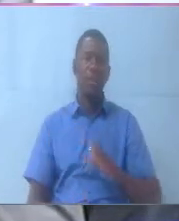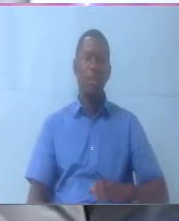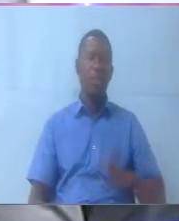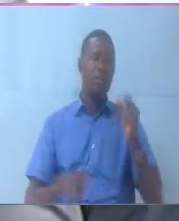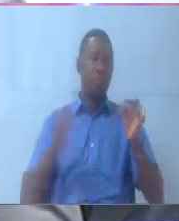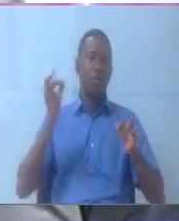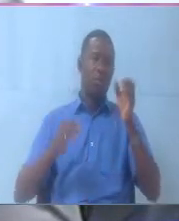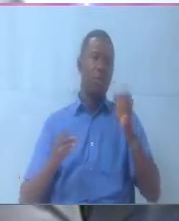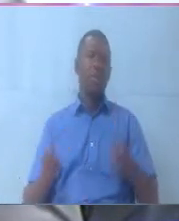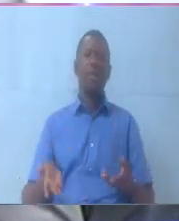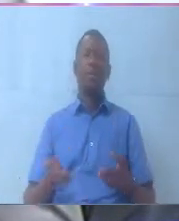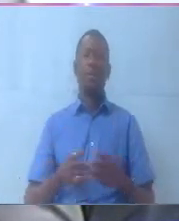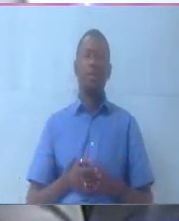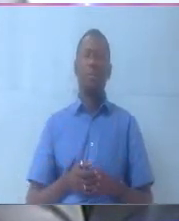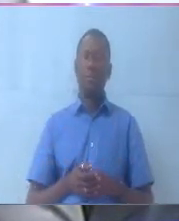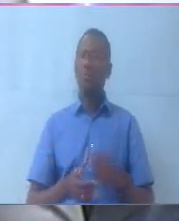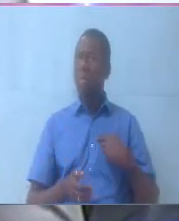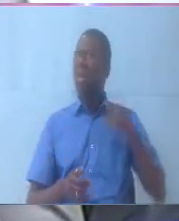I could remember telling him